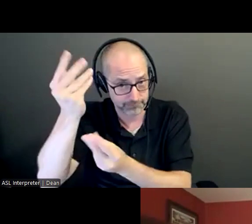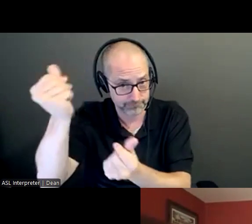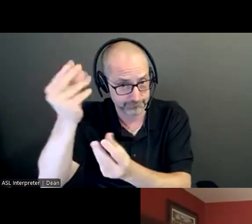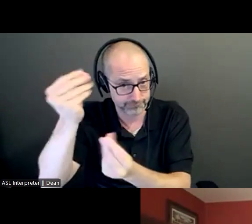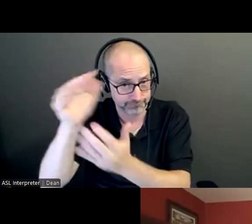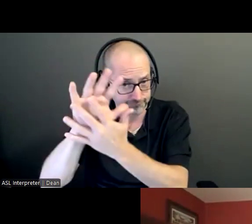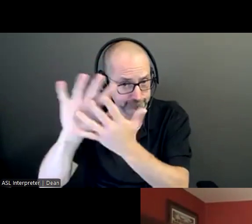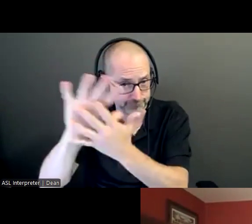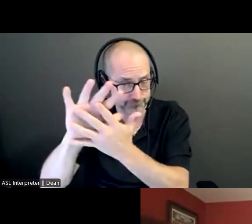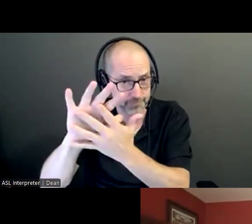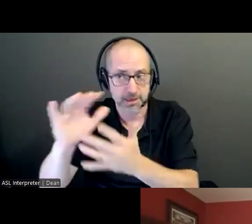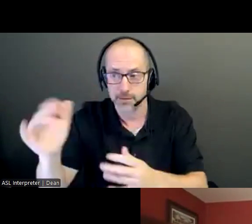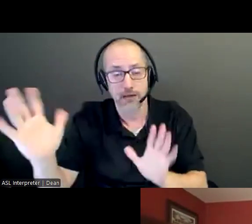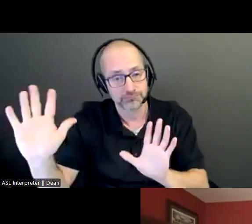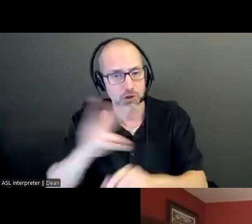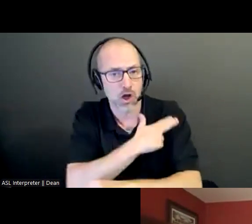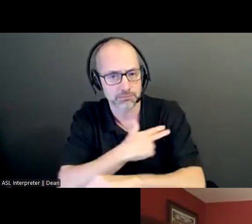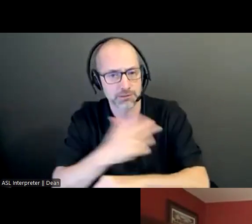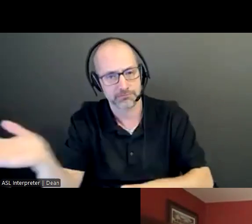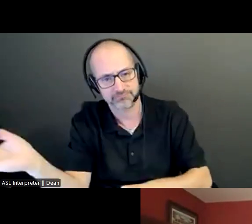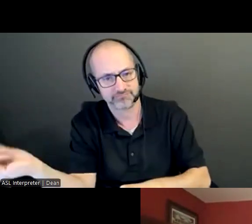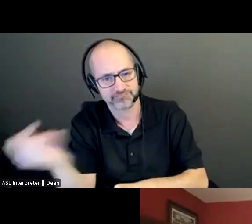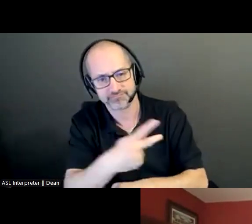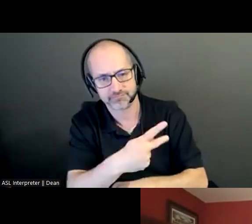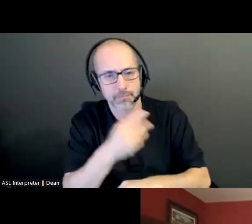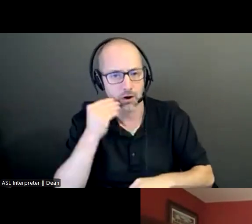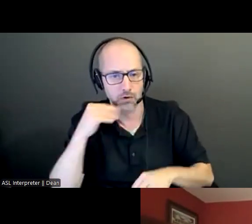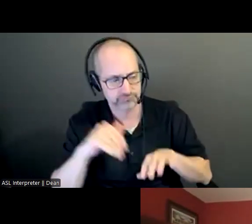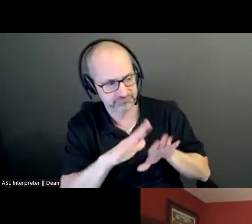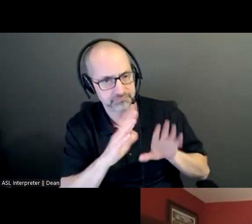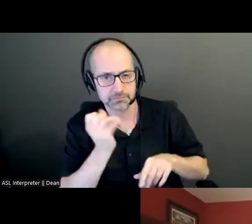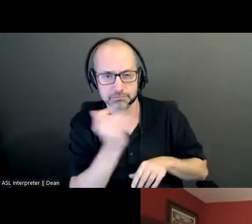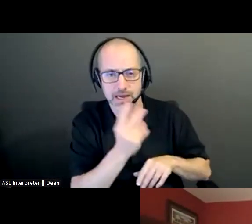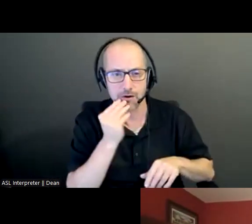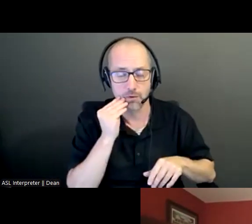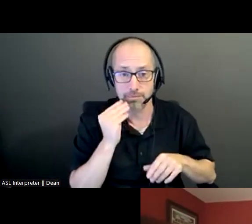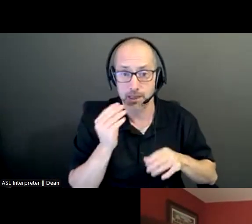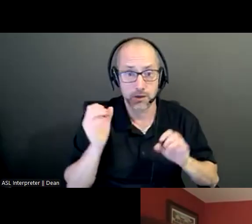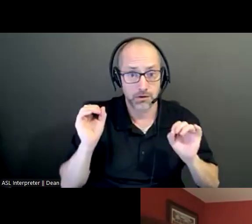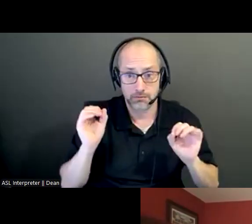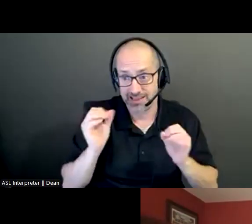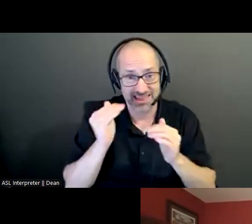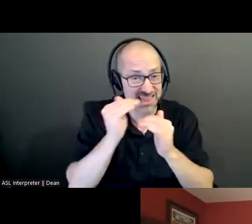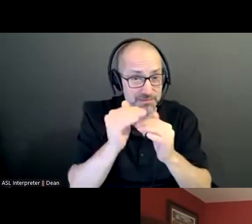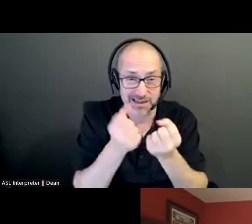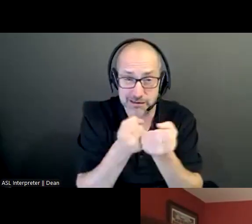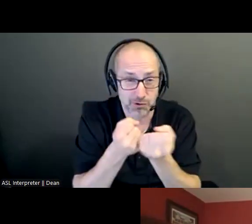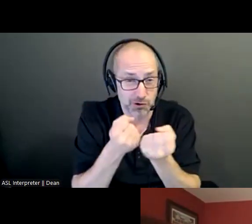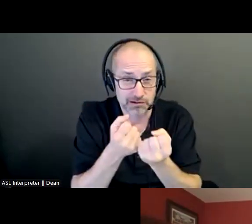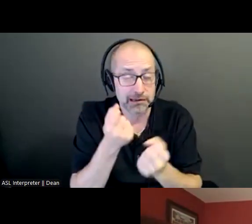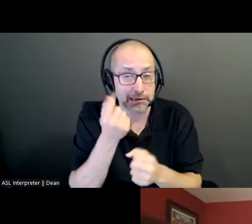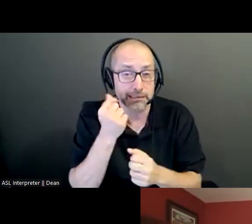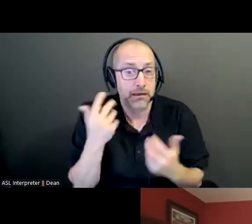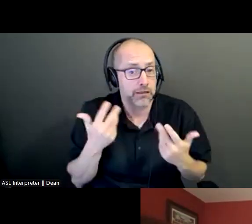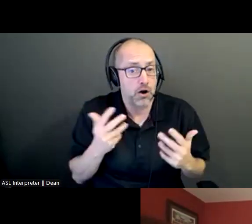released back into their family home with limited intervention, period, except for the home support that